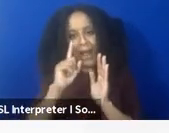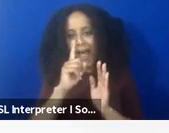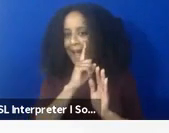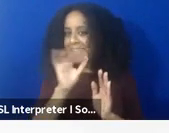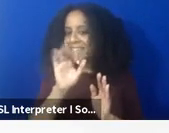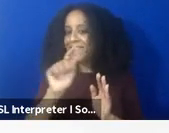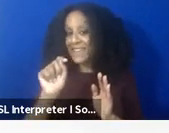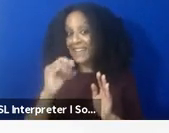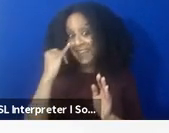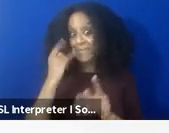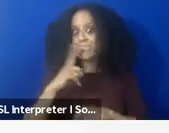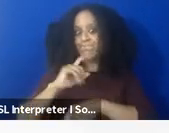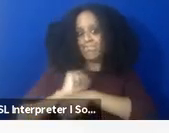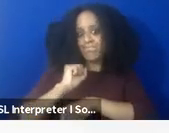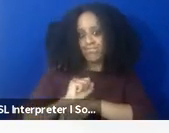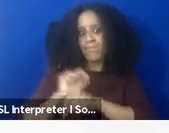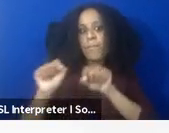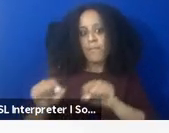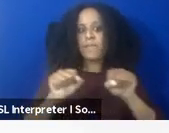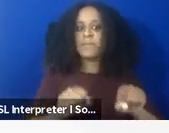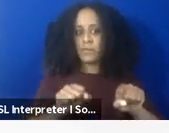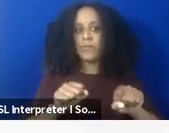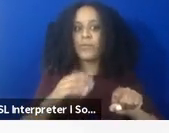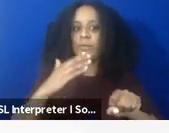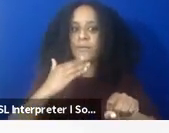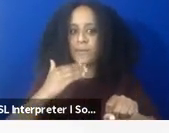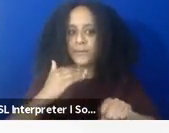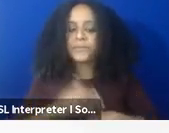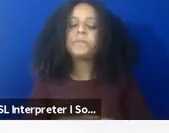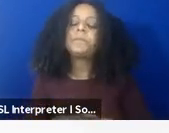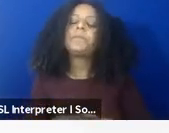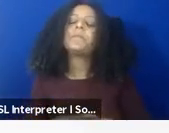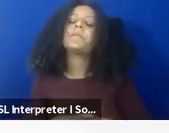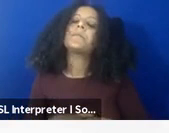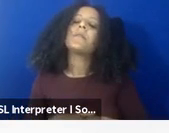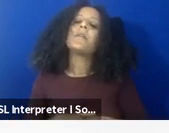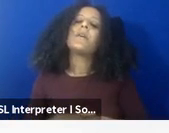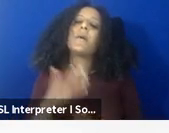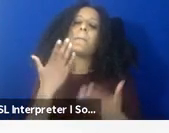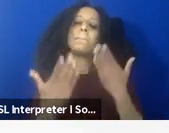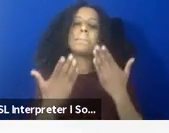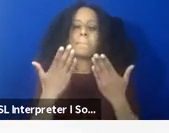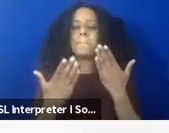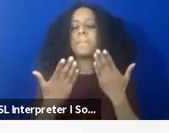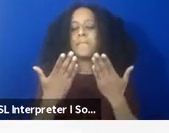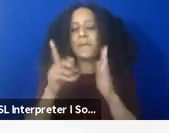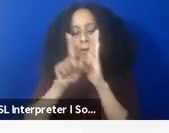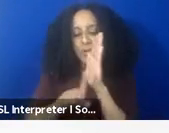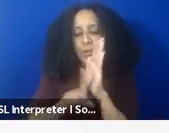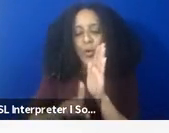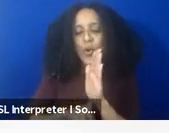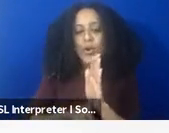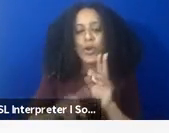third component, vestibular, is far less studied. There's been a little bit of animal work exploring some